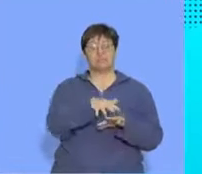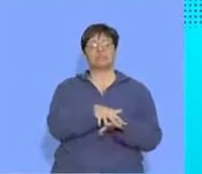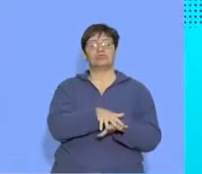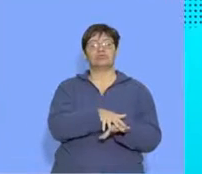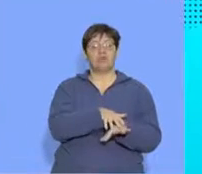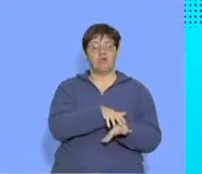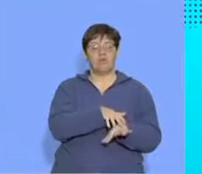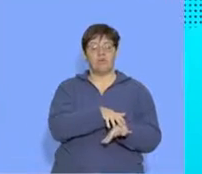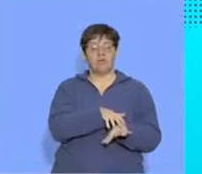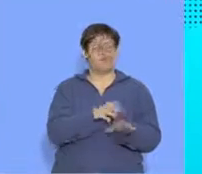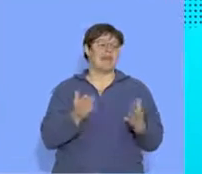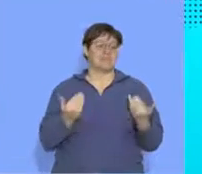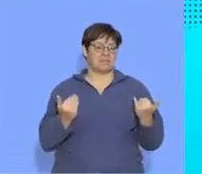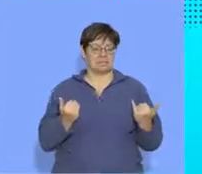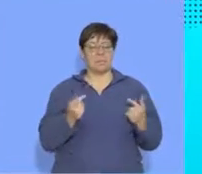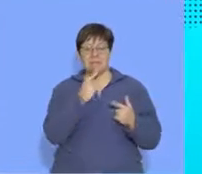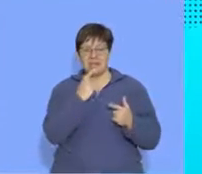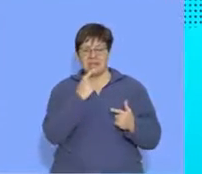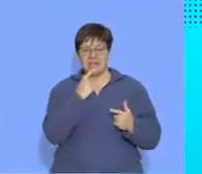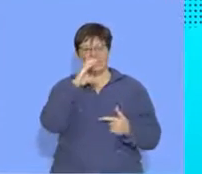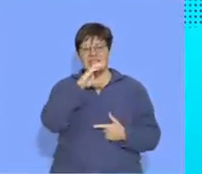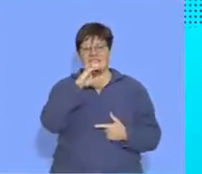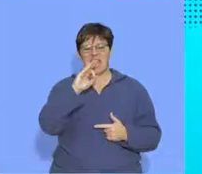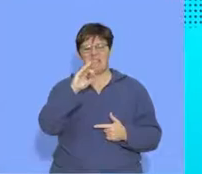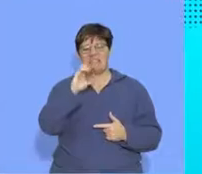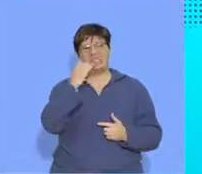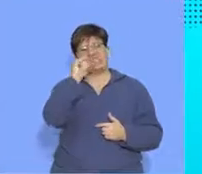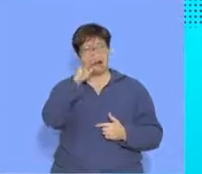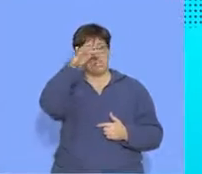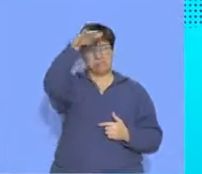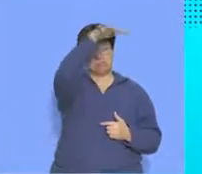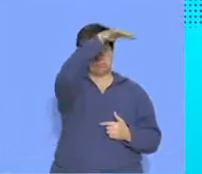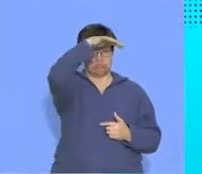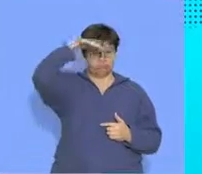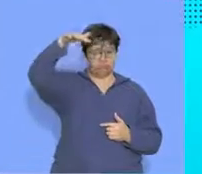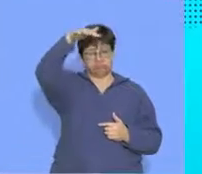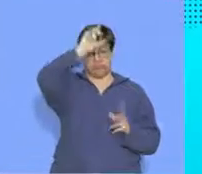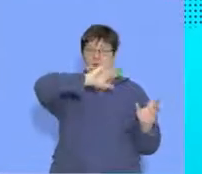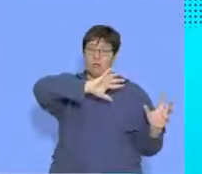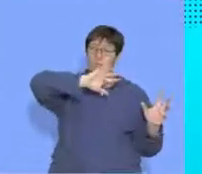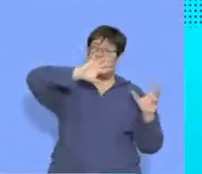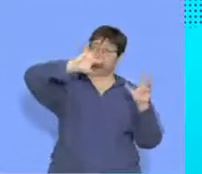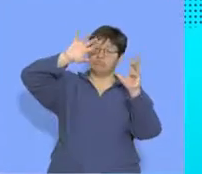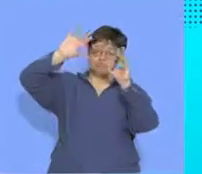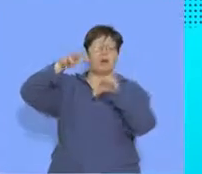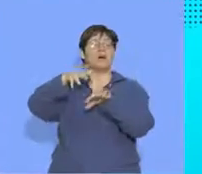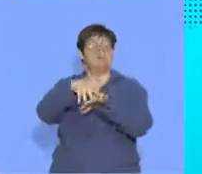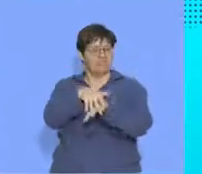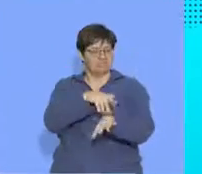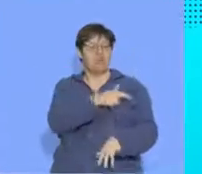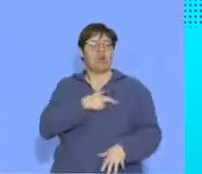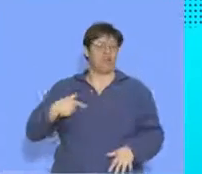expected, meaning that there was large amounts of CFCs still in the environment. And so that to degrade and to lose